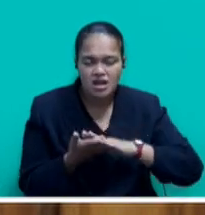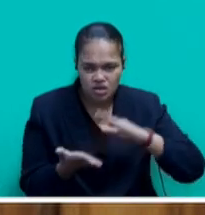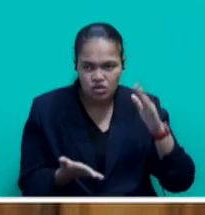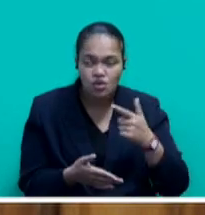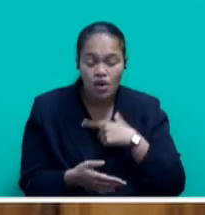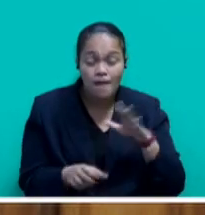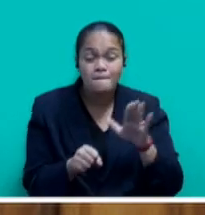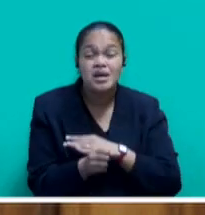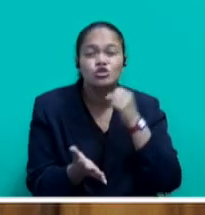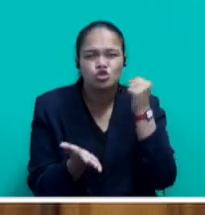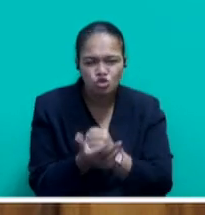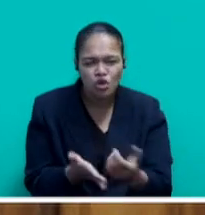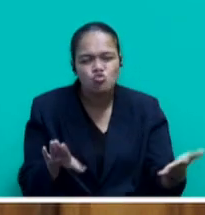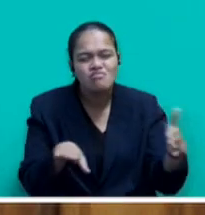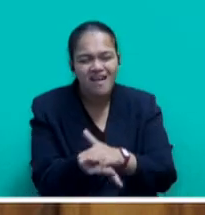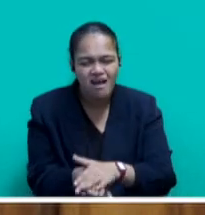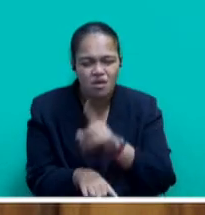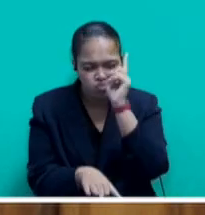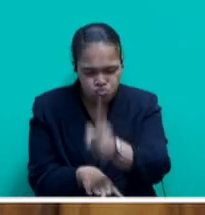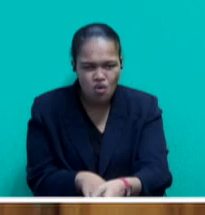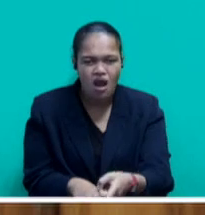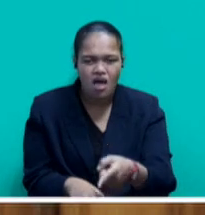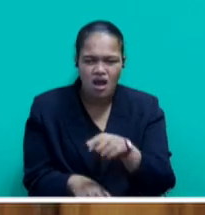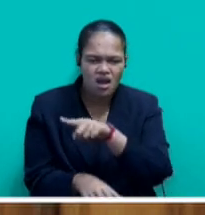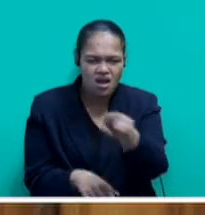cover the various gaping holes that you have created.